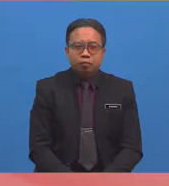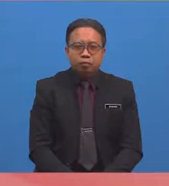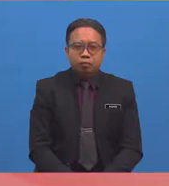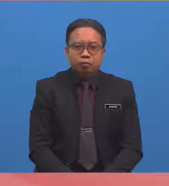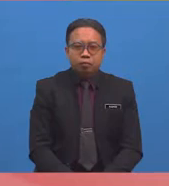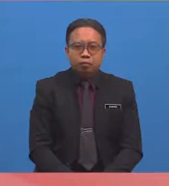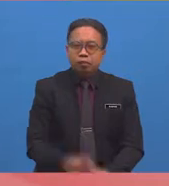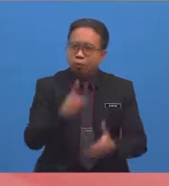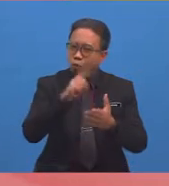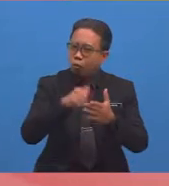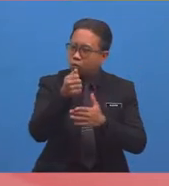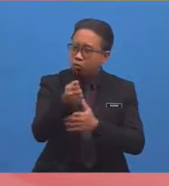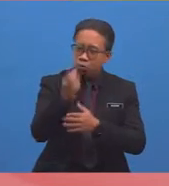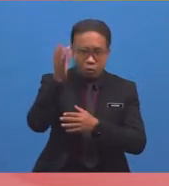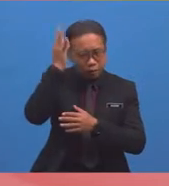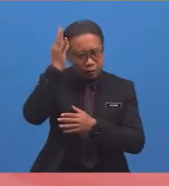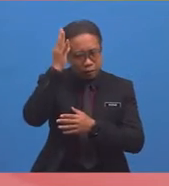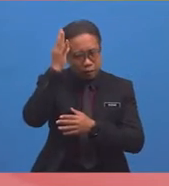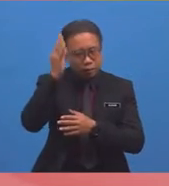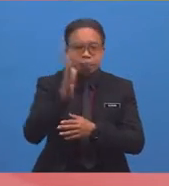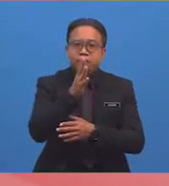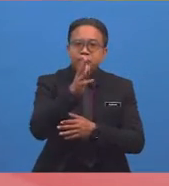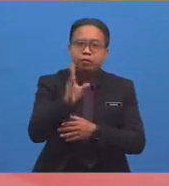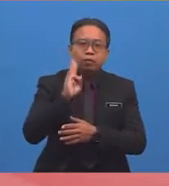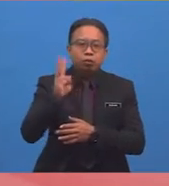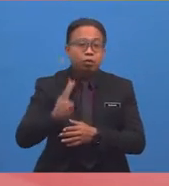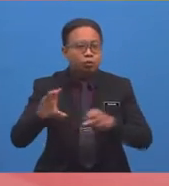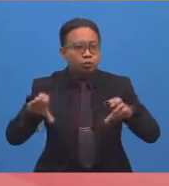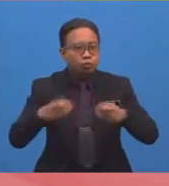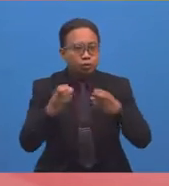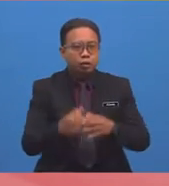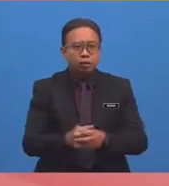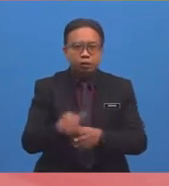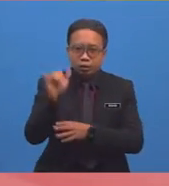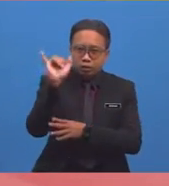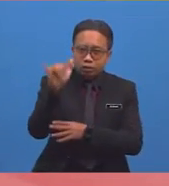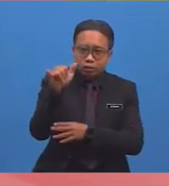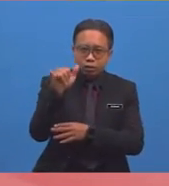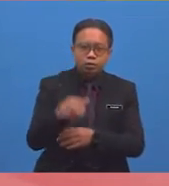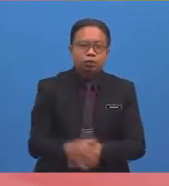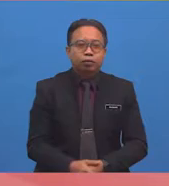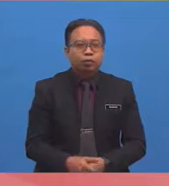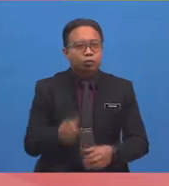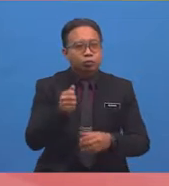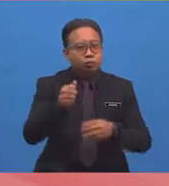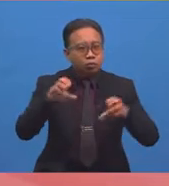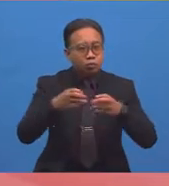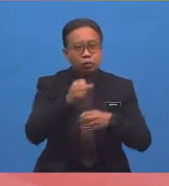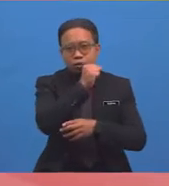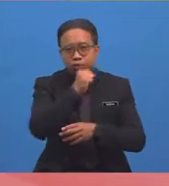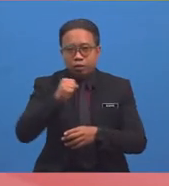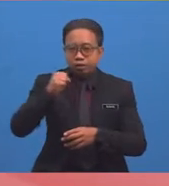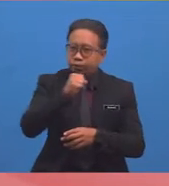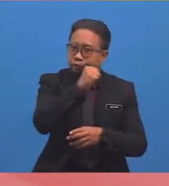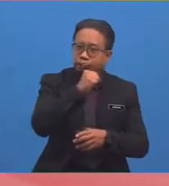easy to guess. What do you think this Gram Whiz is doing? Yes, this Gram Whiz here is